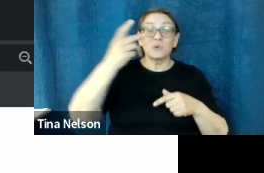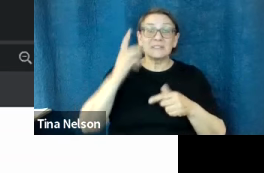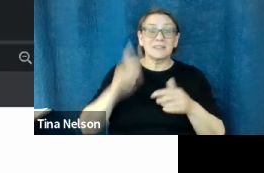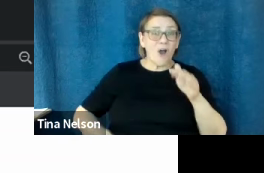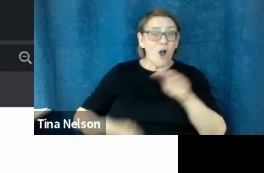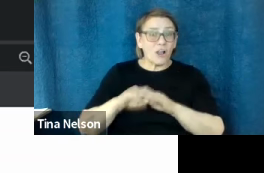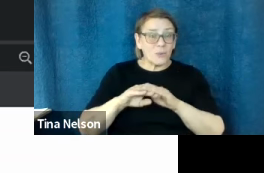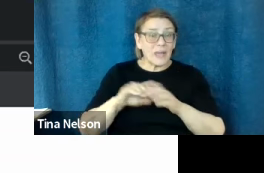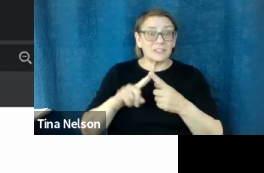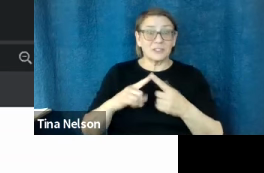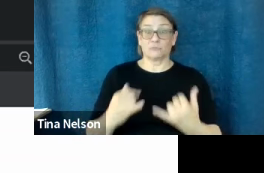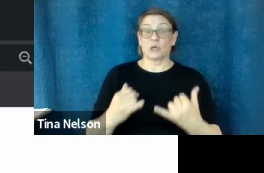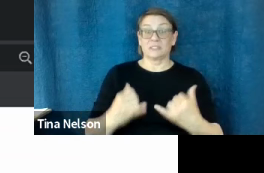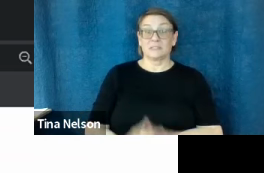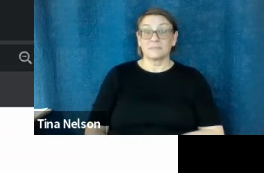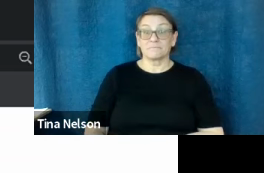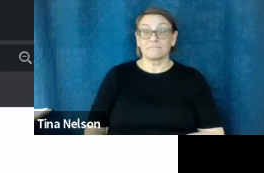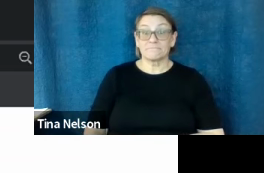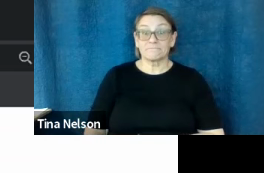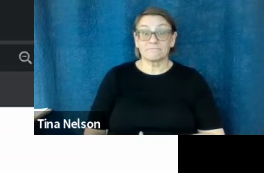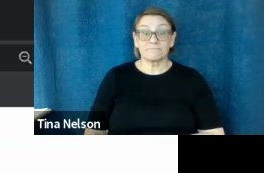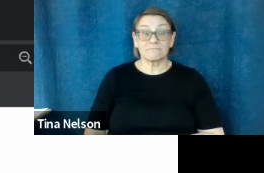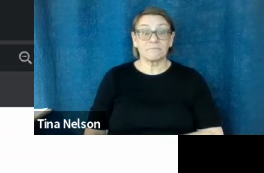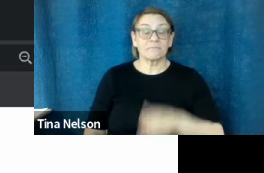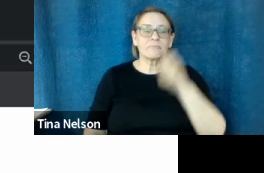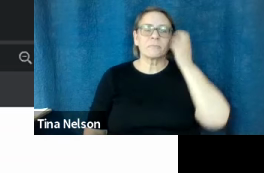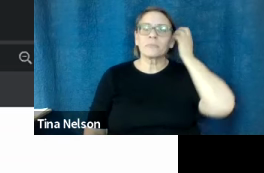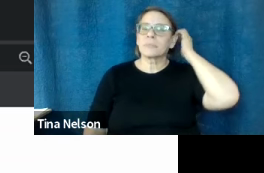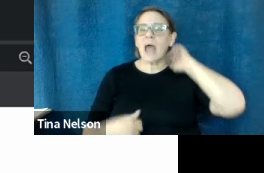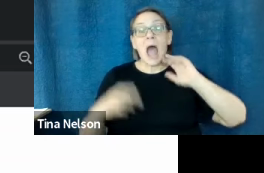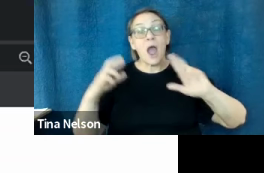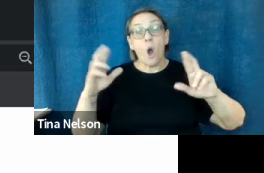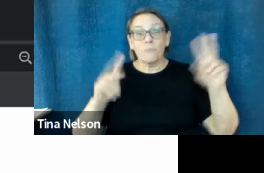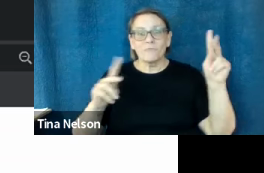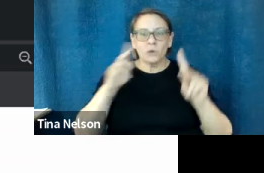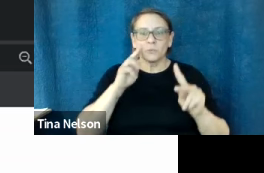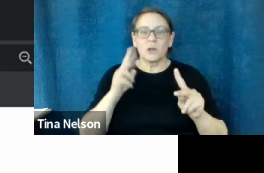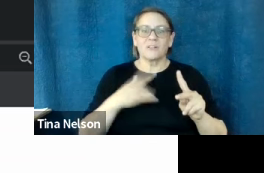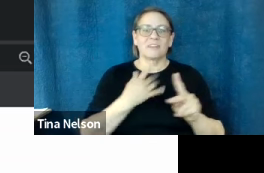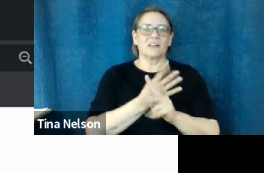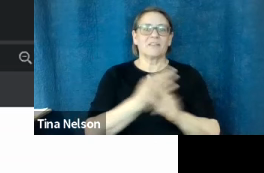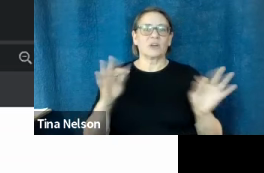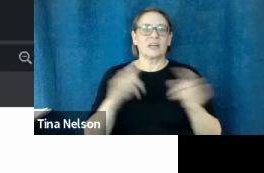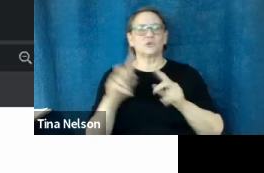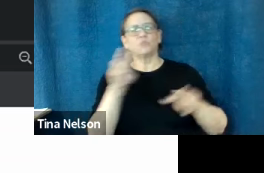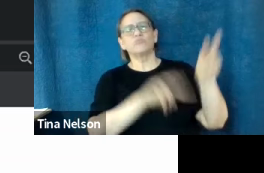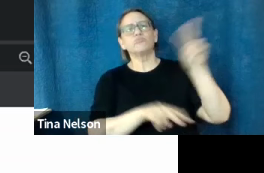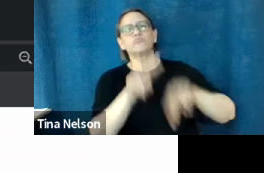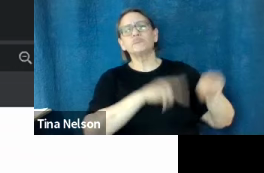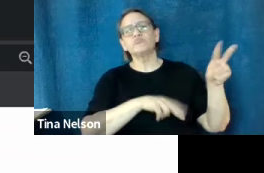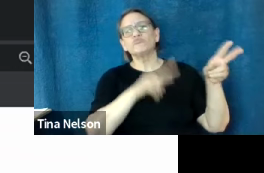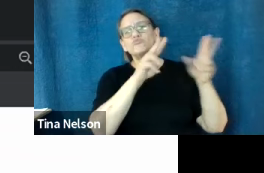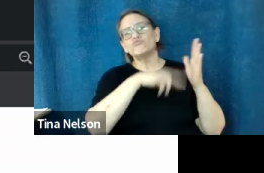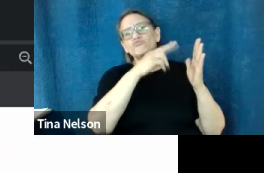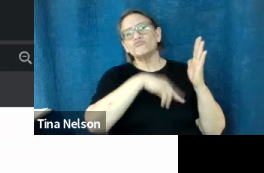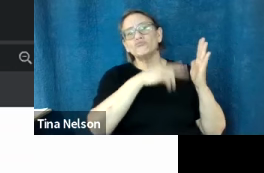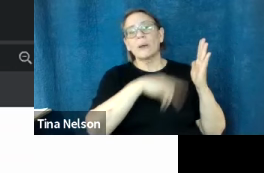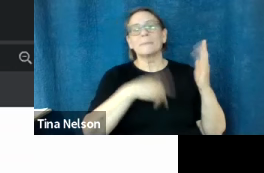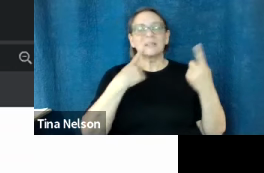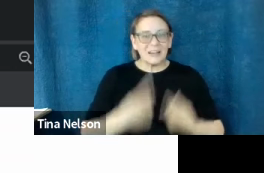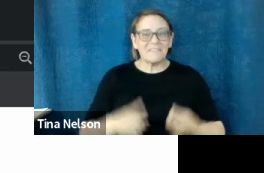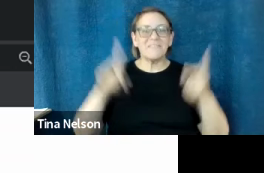until present day. And so I hope folks will feel free to take a look at that information because we finally